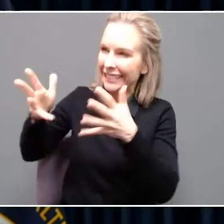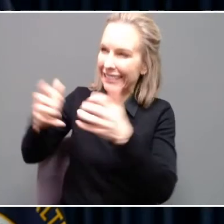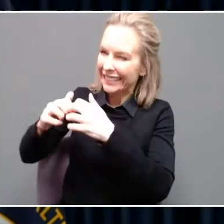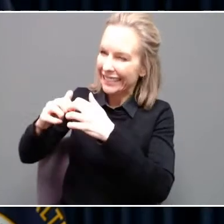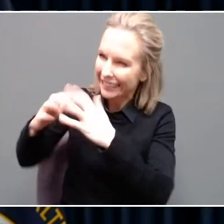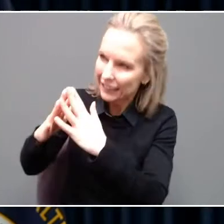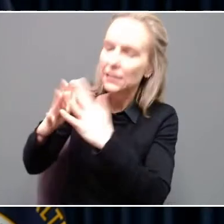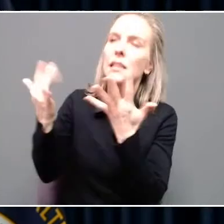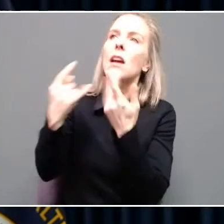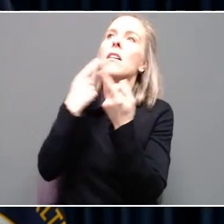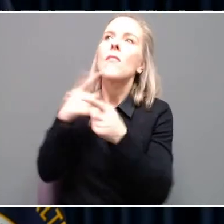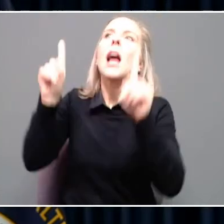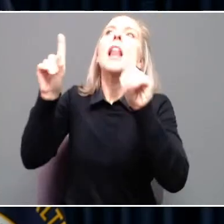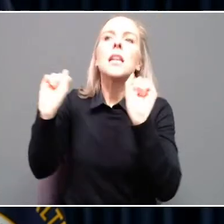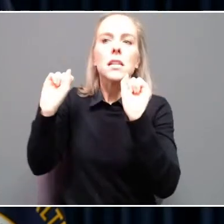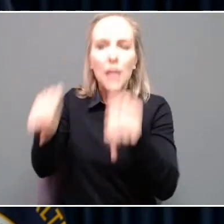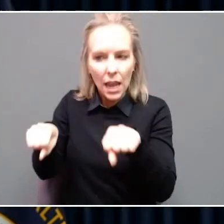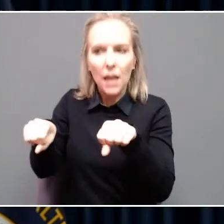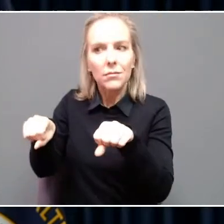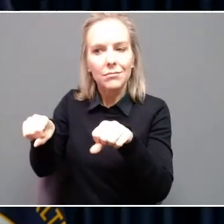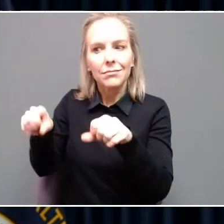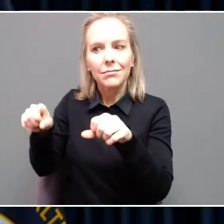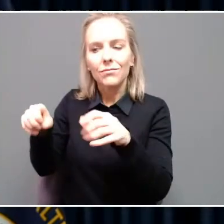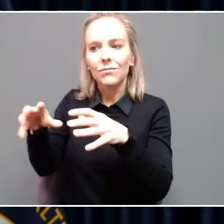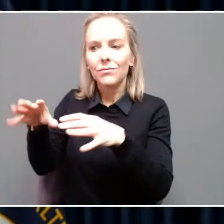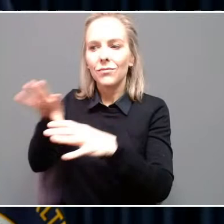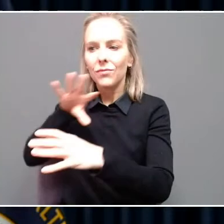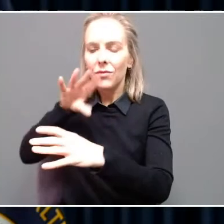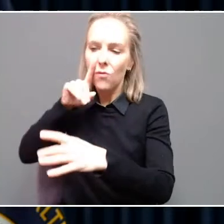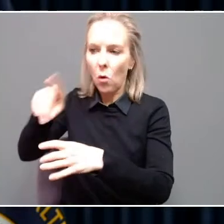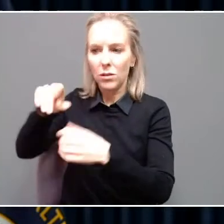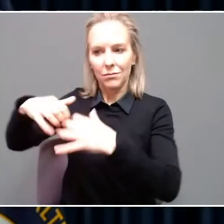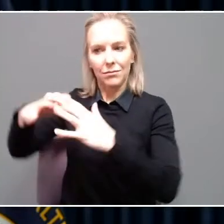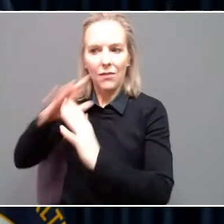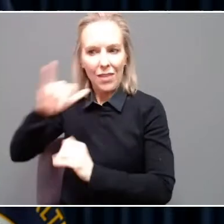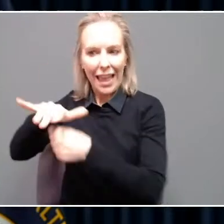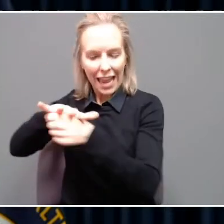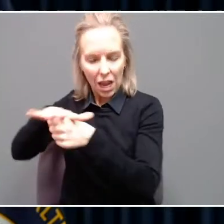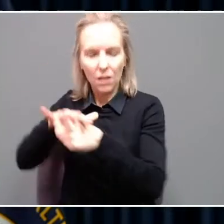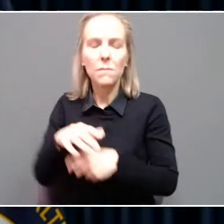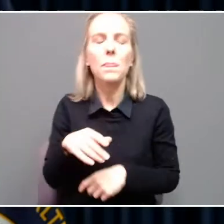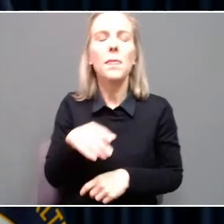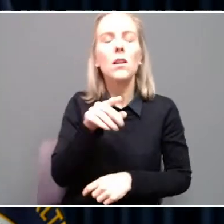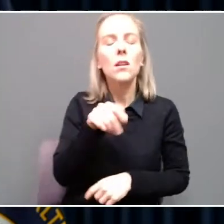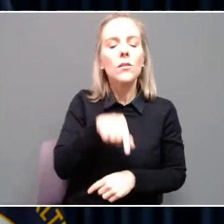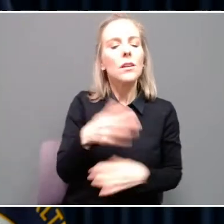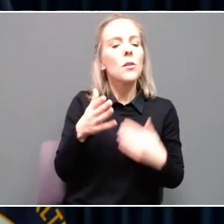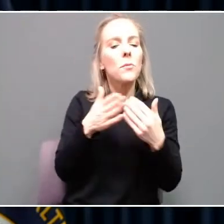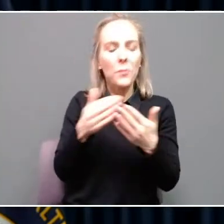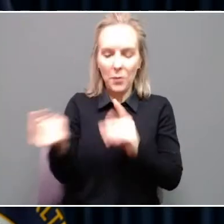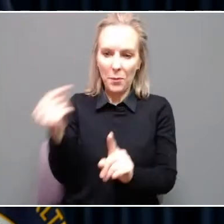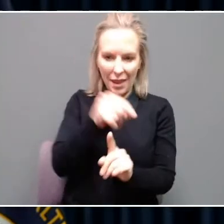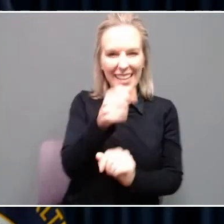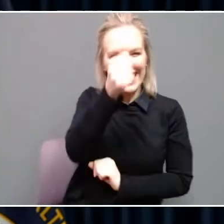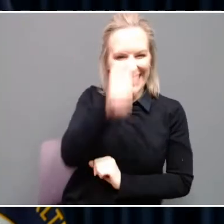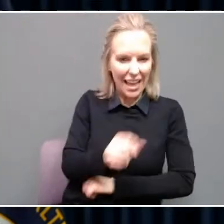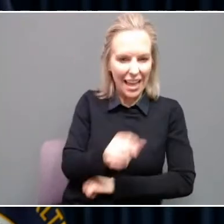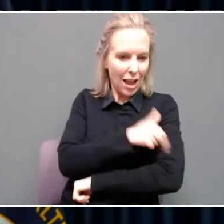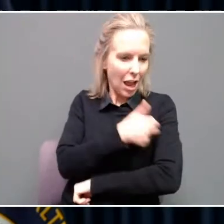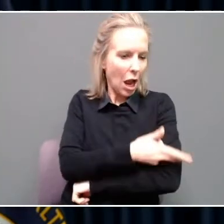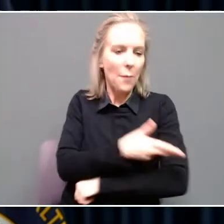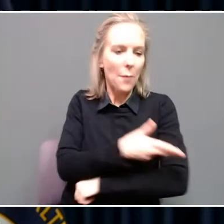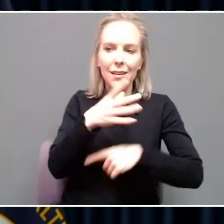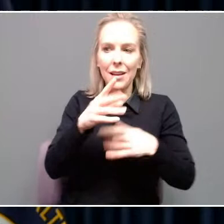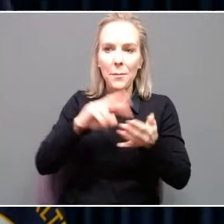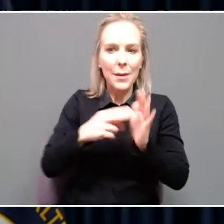communities. So the completion of U of L Health South Hospital adds to our growing list of healthcare expansions and